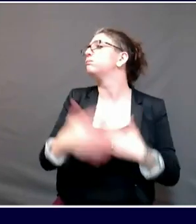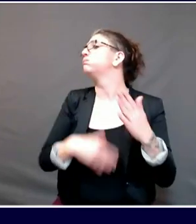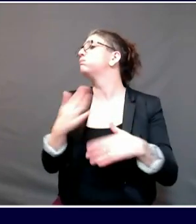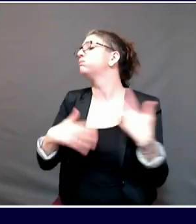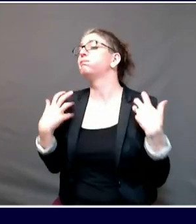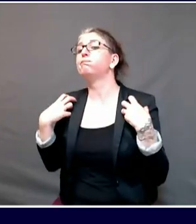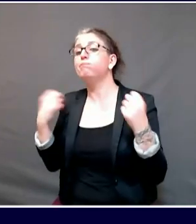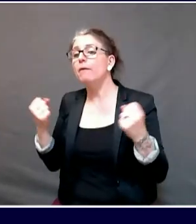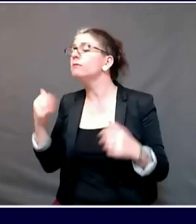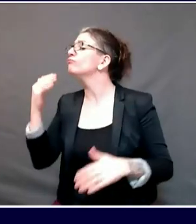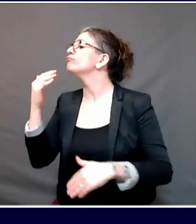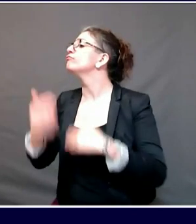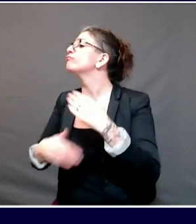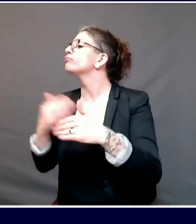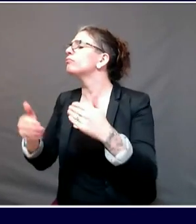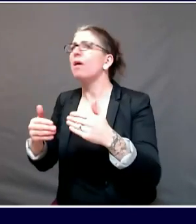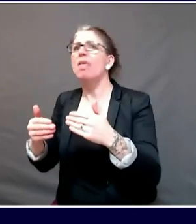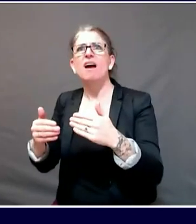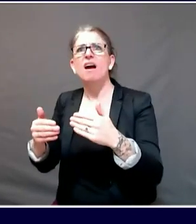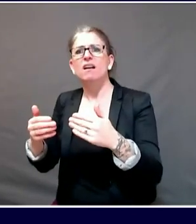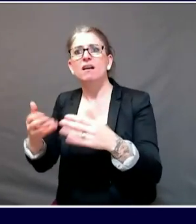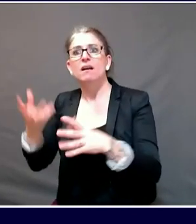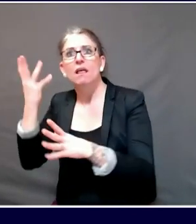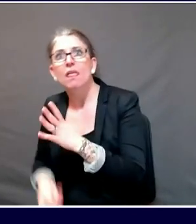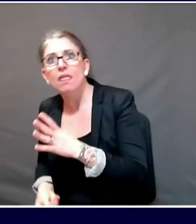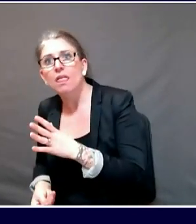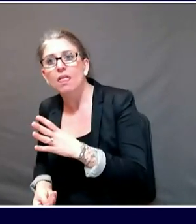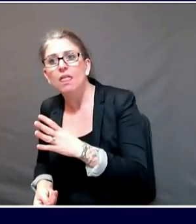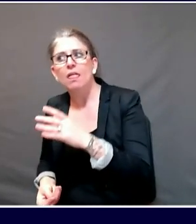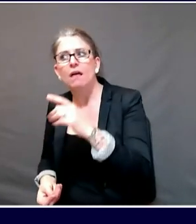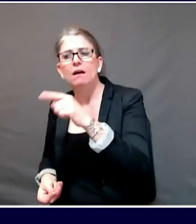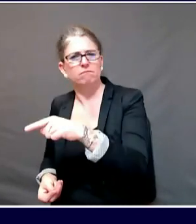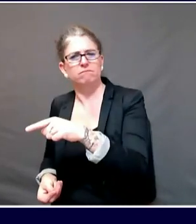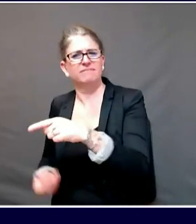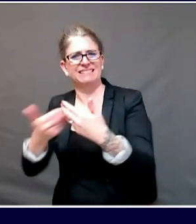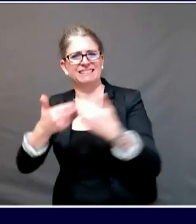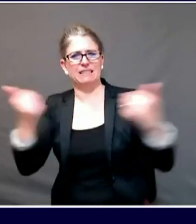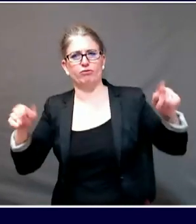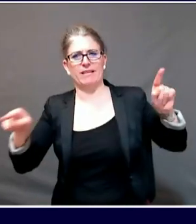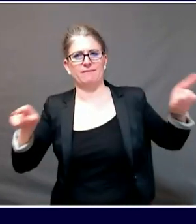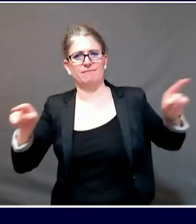I'm going to turn now to Steve at WMTW.